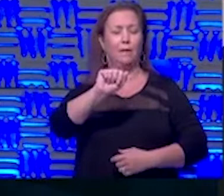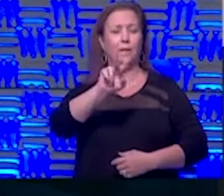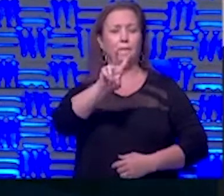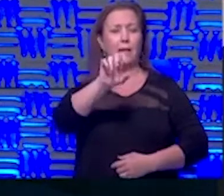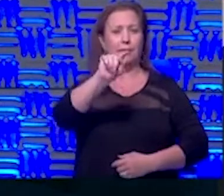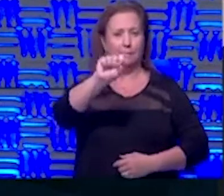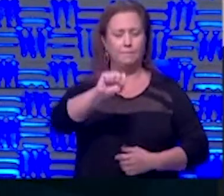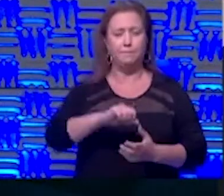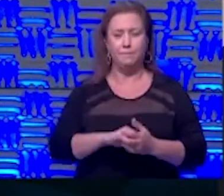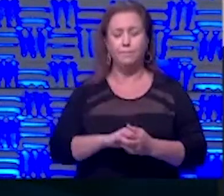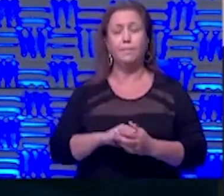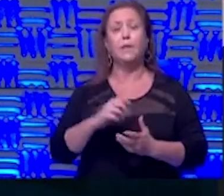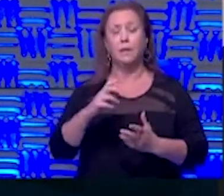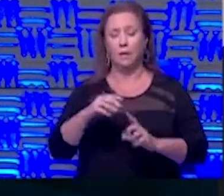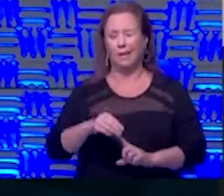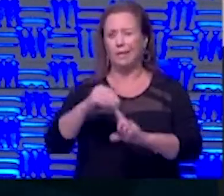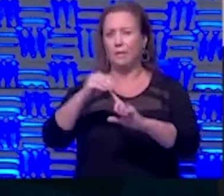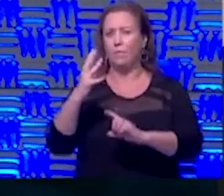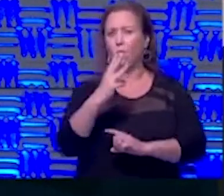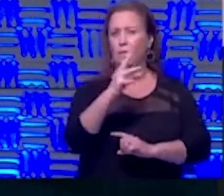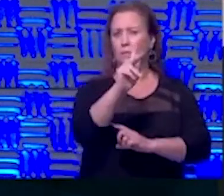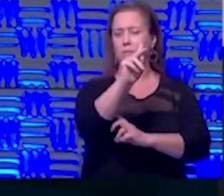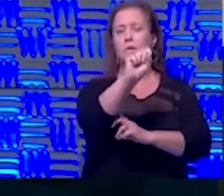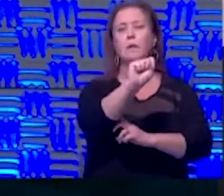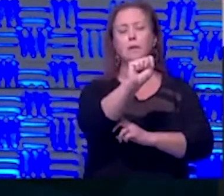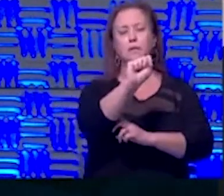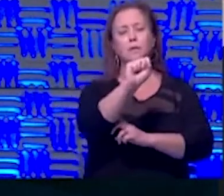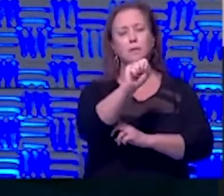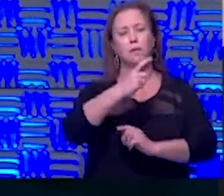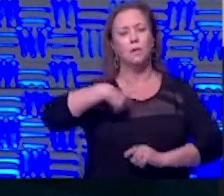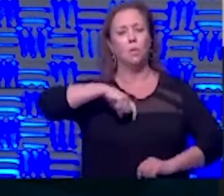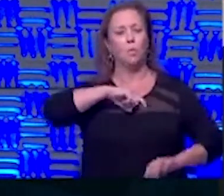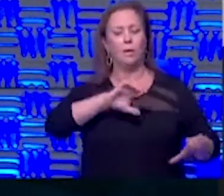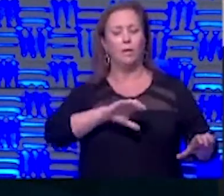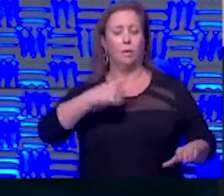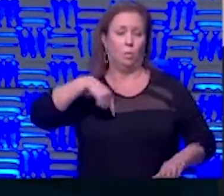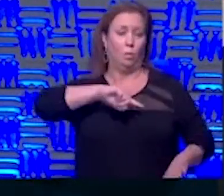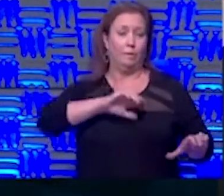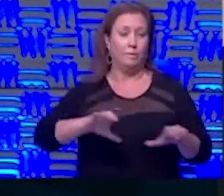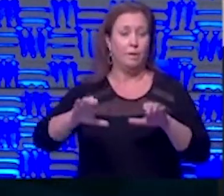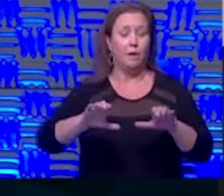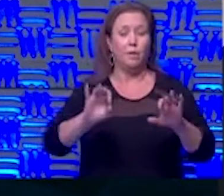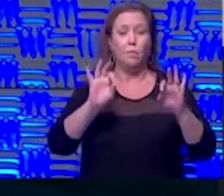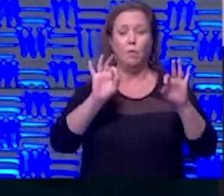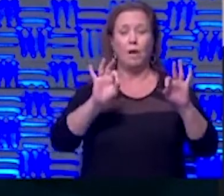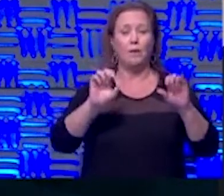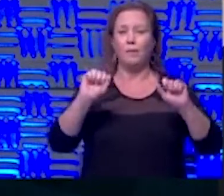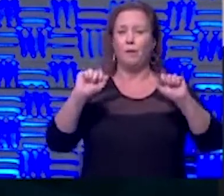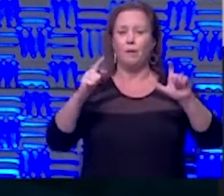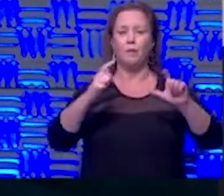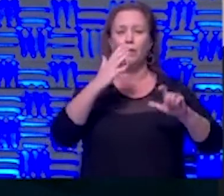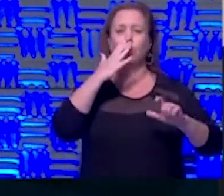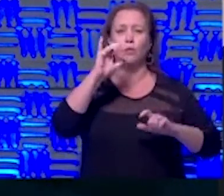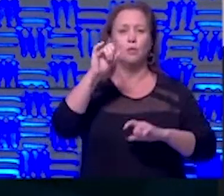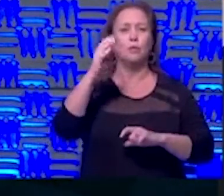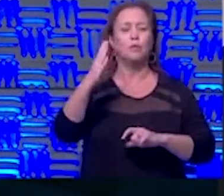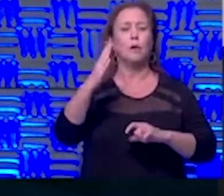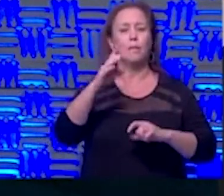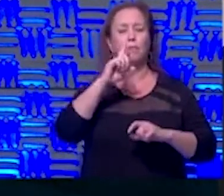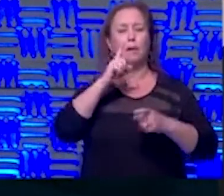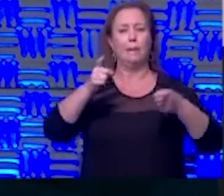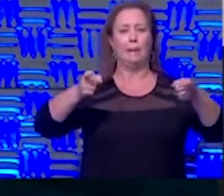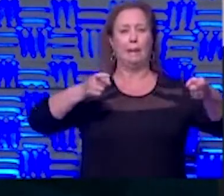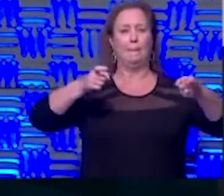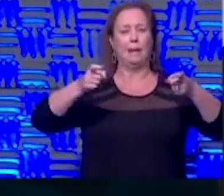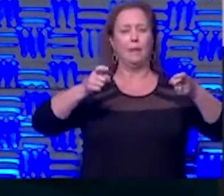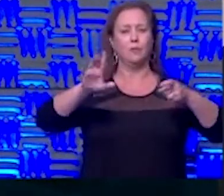Well, other than Western Kansas, I think we've done really well, and you all have done a great job of really managing